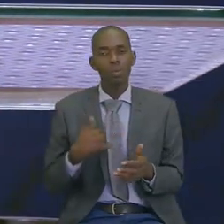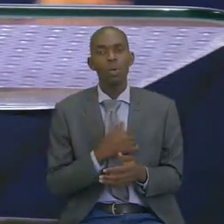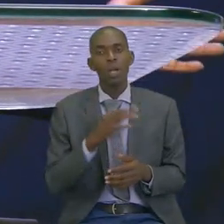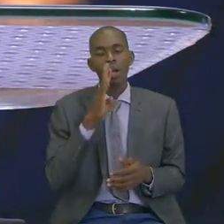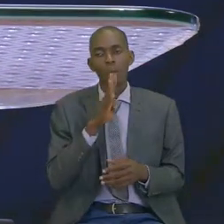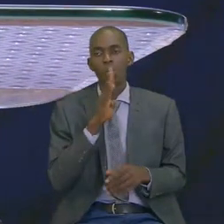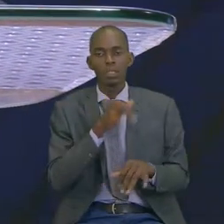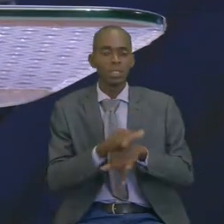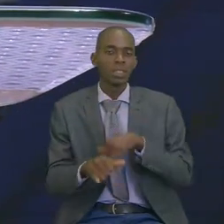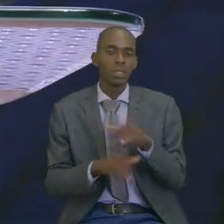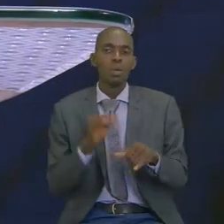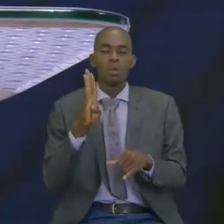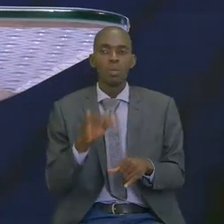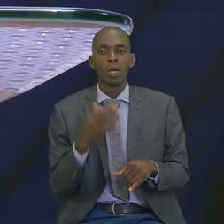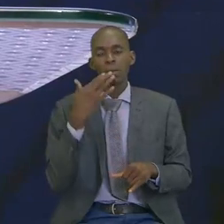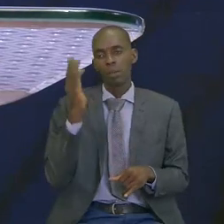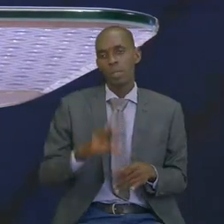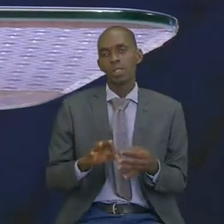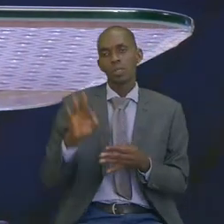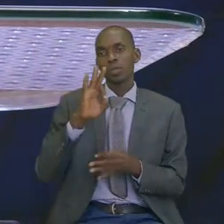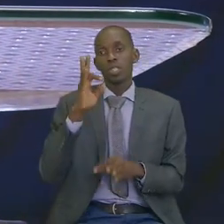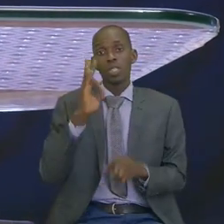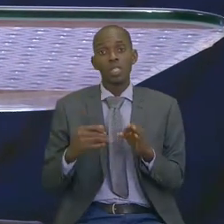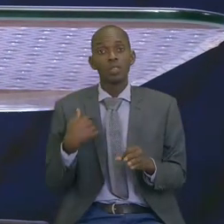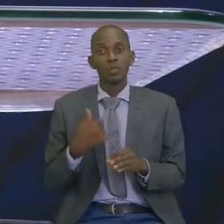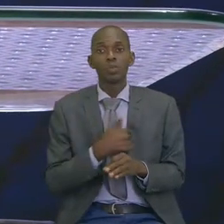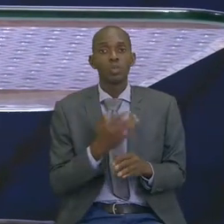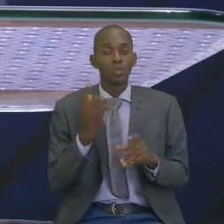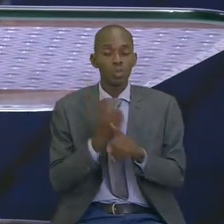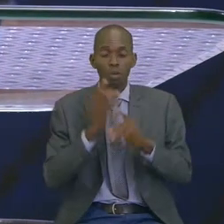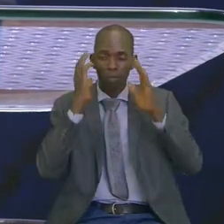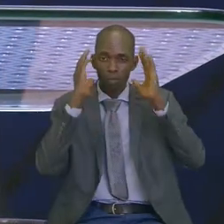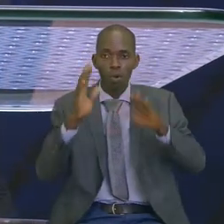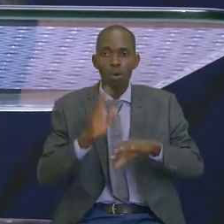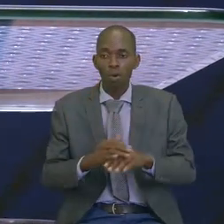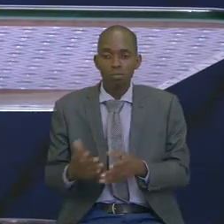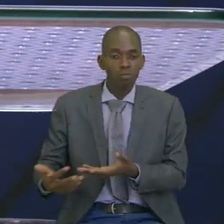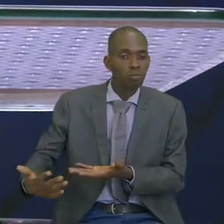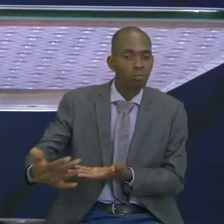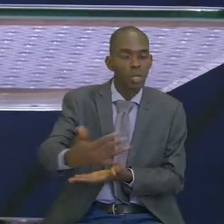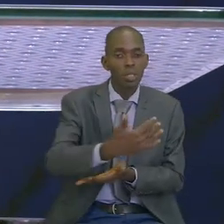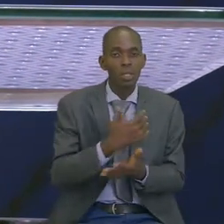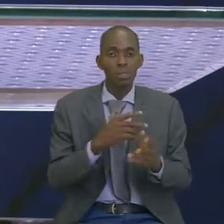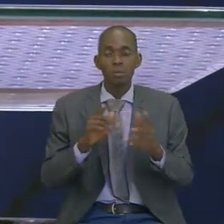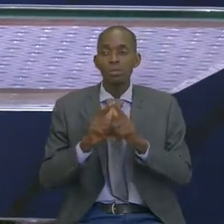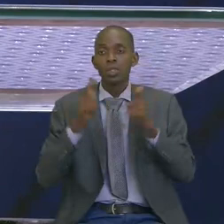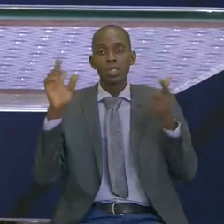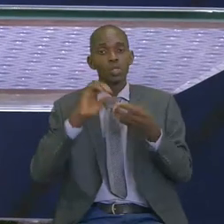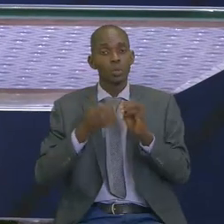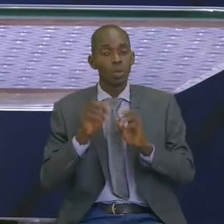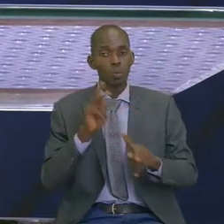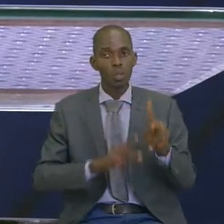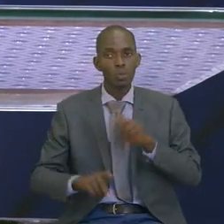to gather numbers together, and because our goal is to gather numbers together, then we soften